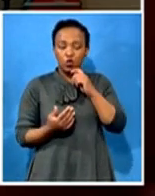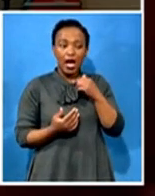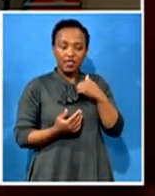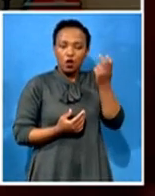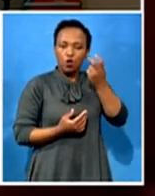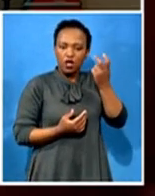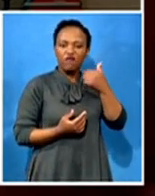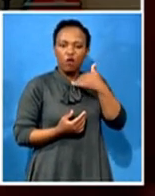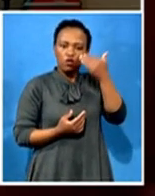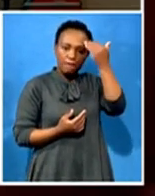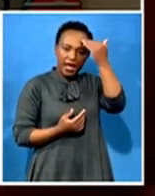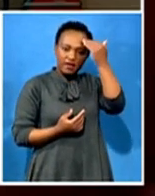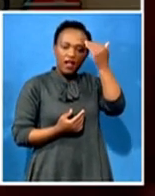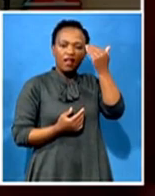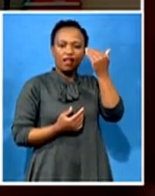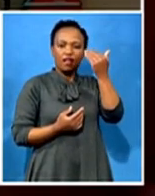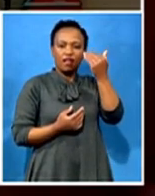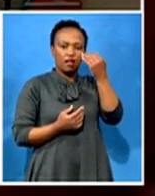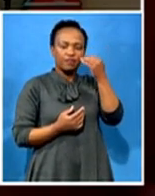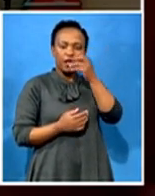professional help in order to cope with this? Yeah.